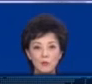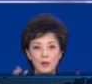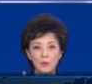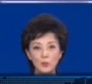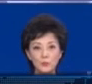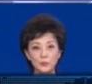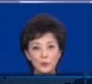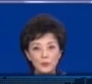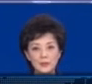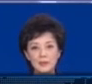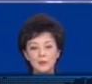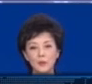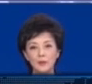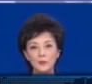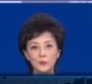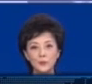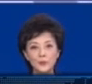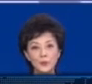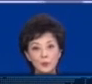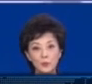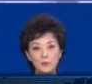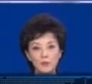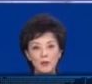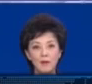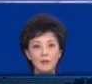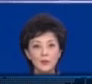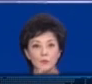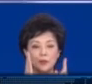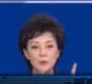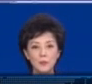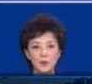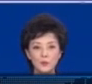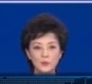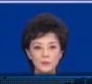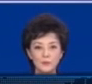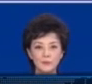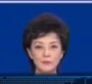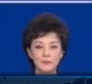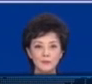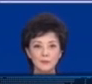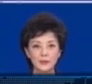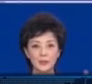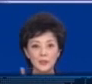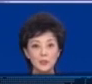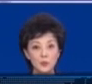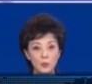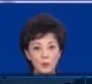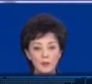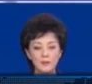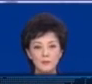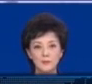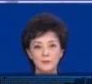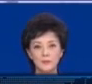we have announced and launched guidelines at different stages. All of